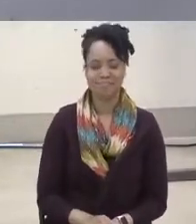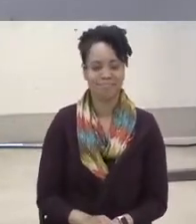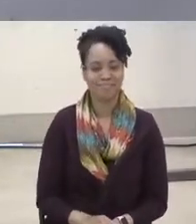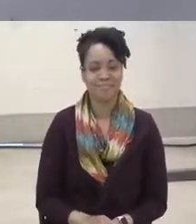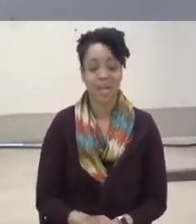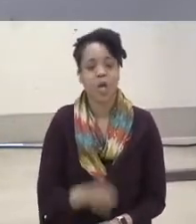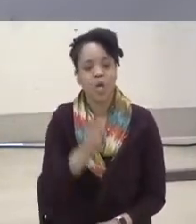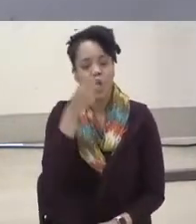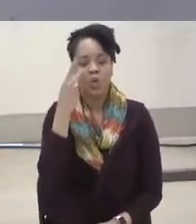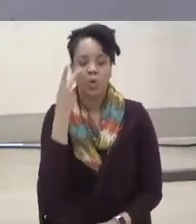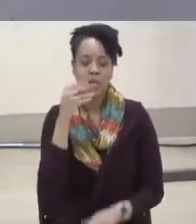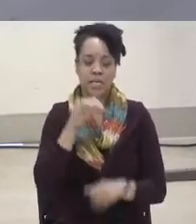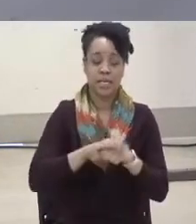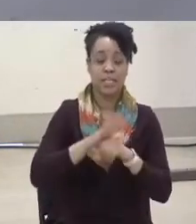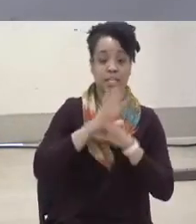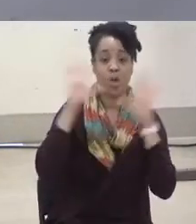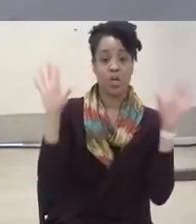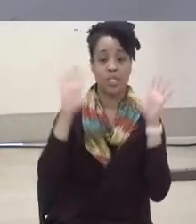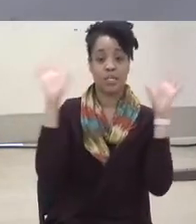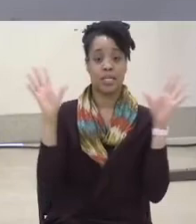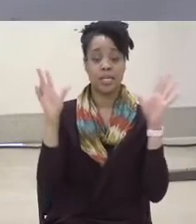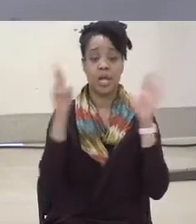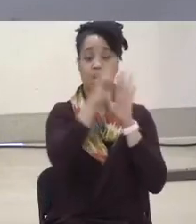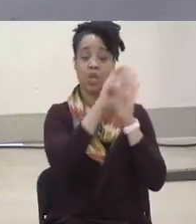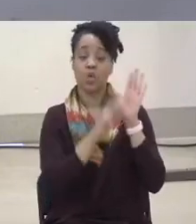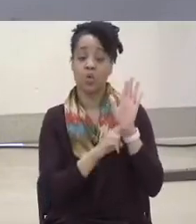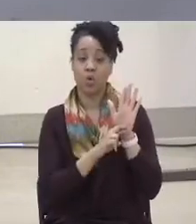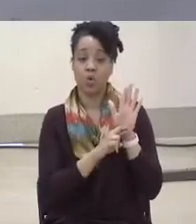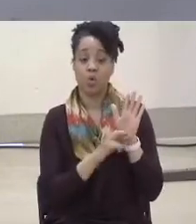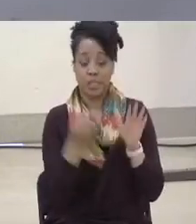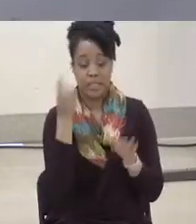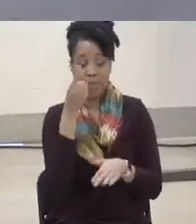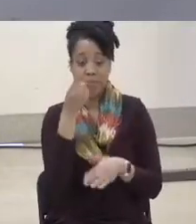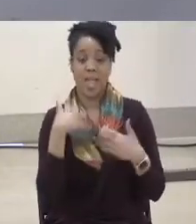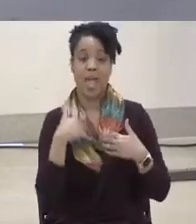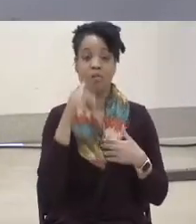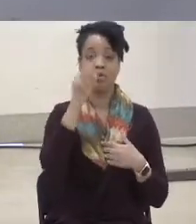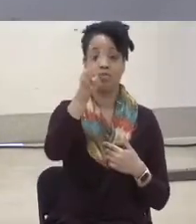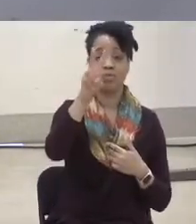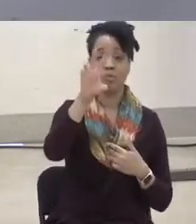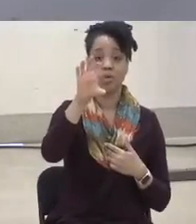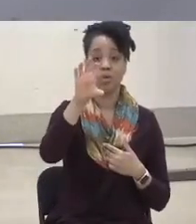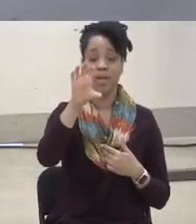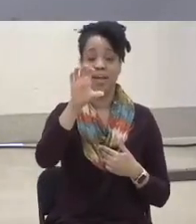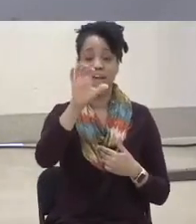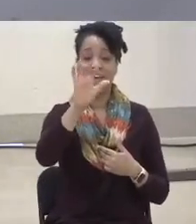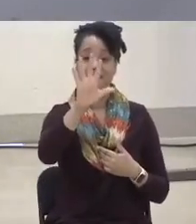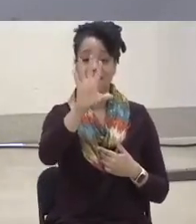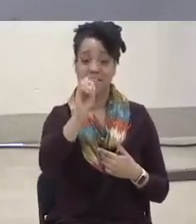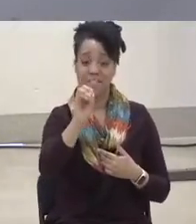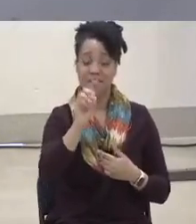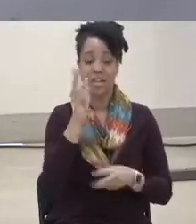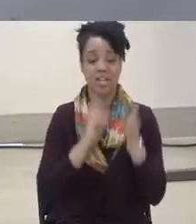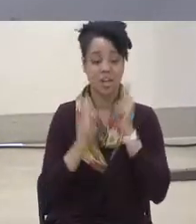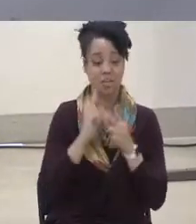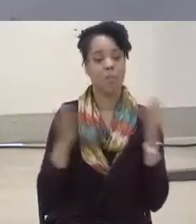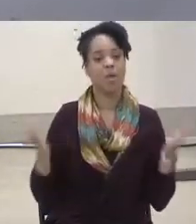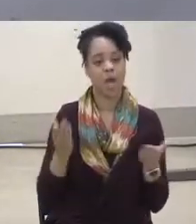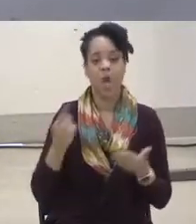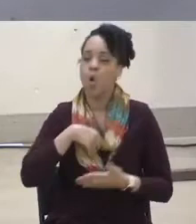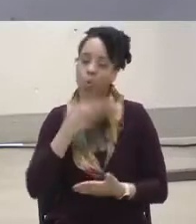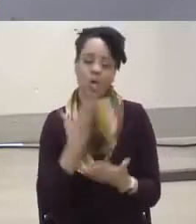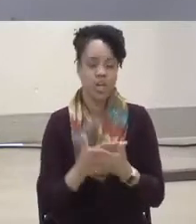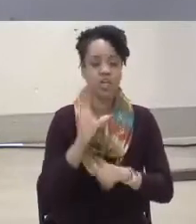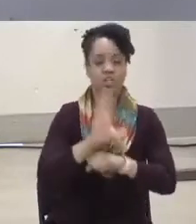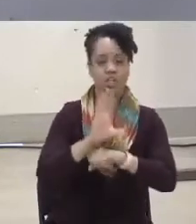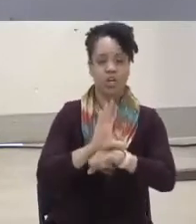50. You see, on Sunday, the rule was that if we have 250 people here, we're good at church. El domingo